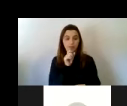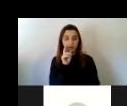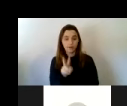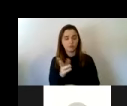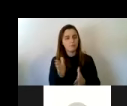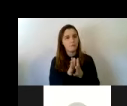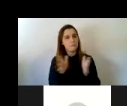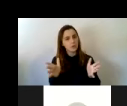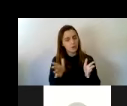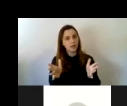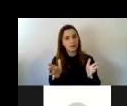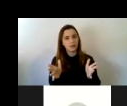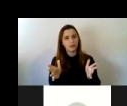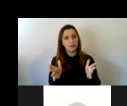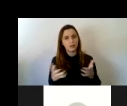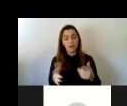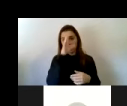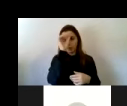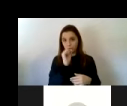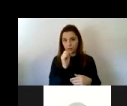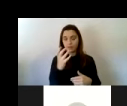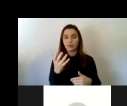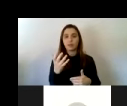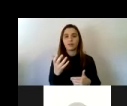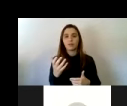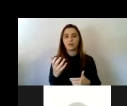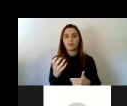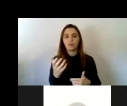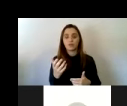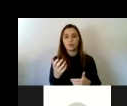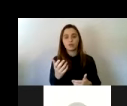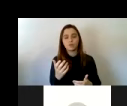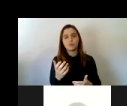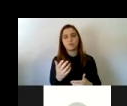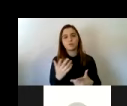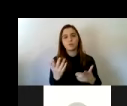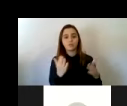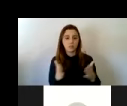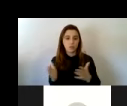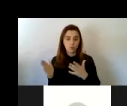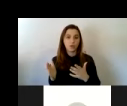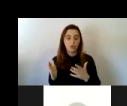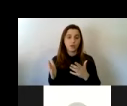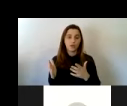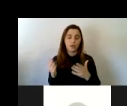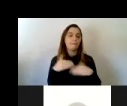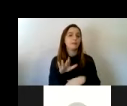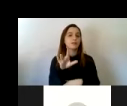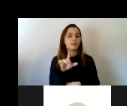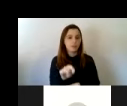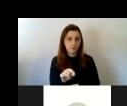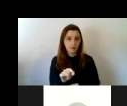is the governmental, is often this the governmental sector, but is as well as the private sector